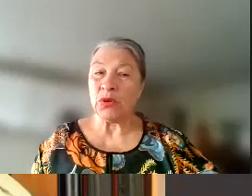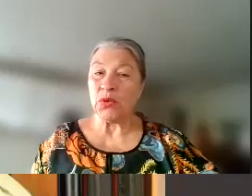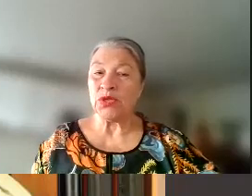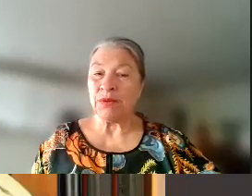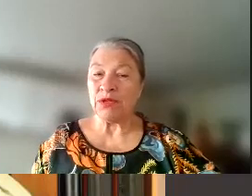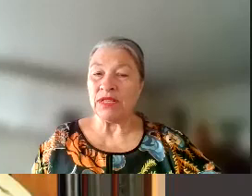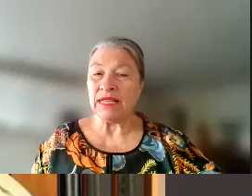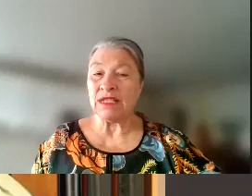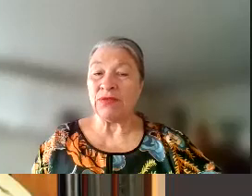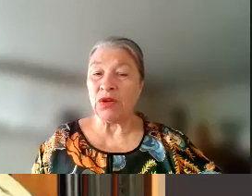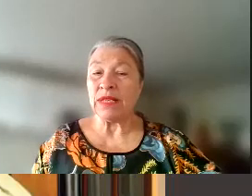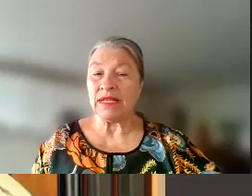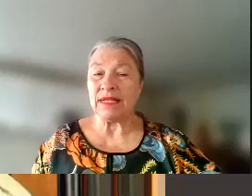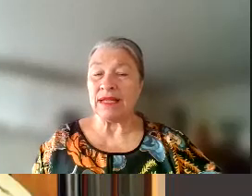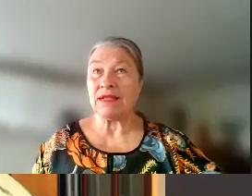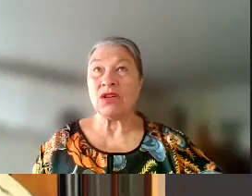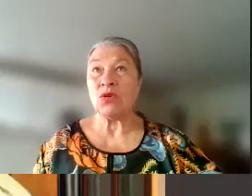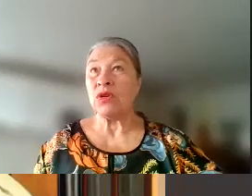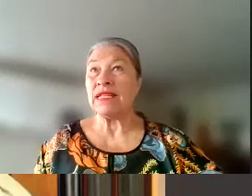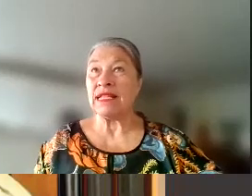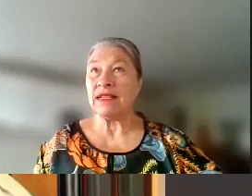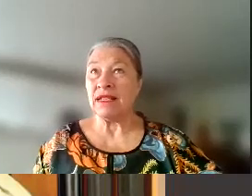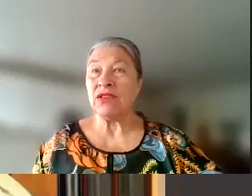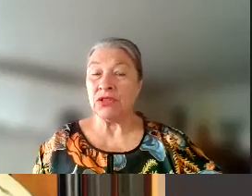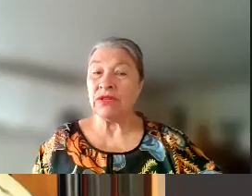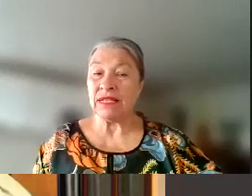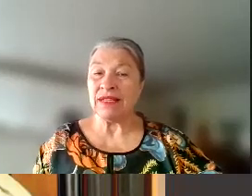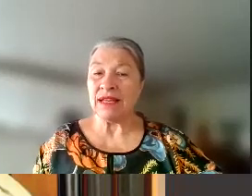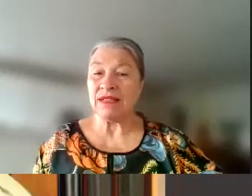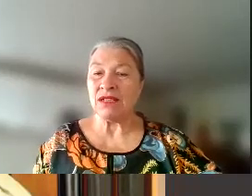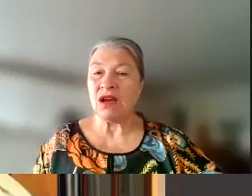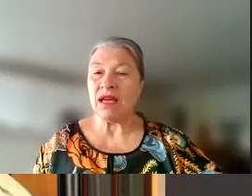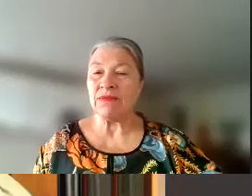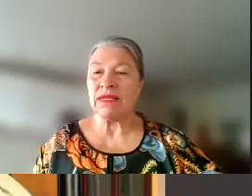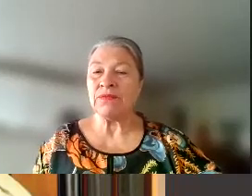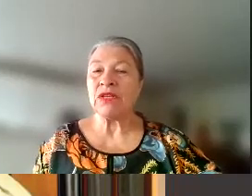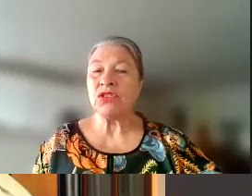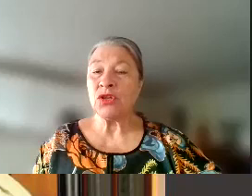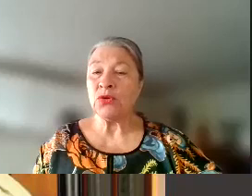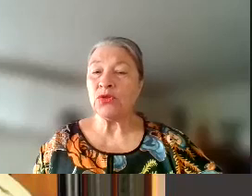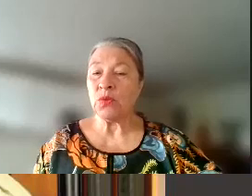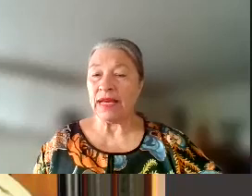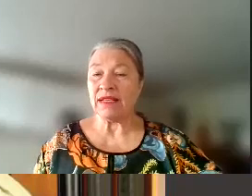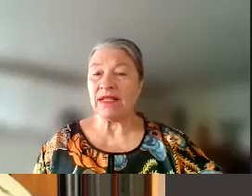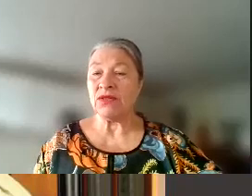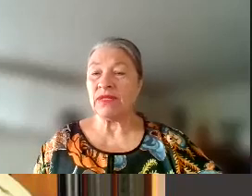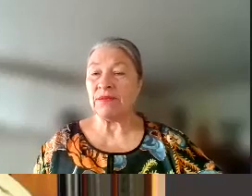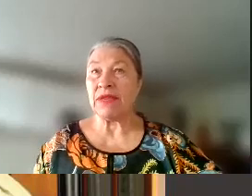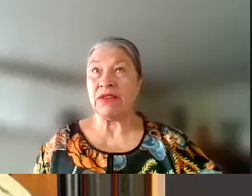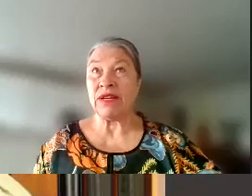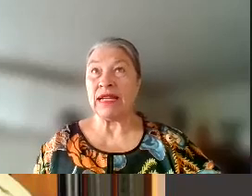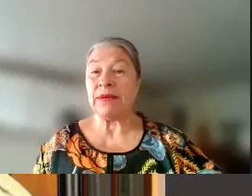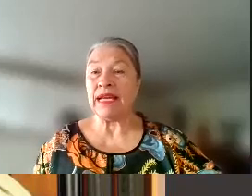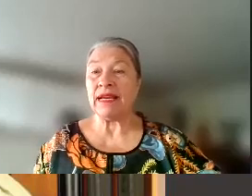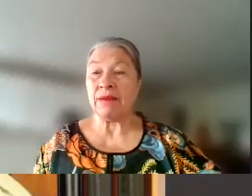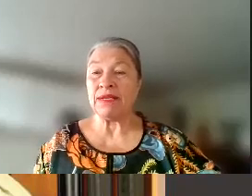with called communities following disaster, or indeed during disaster times, don't wait until